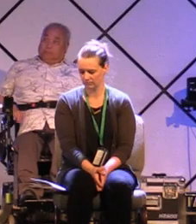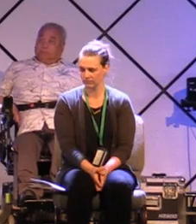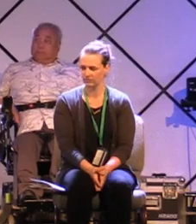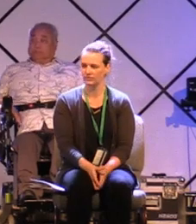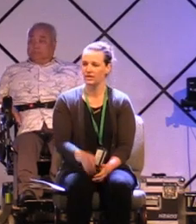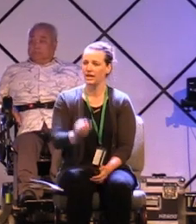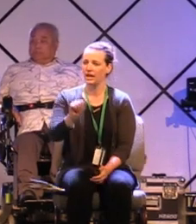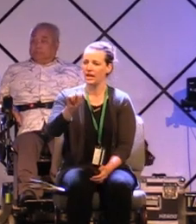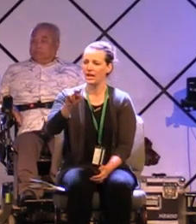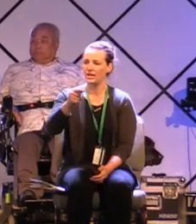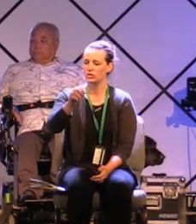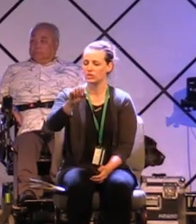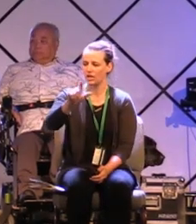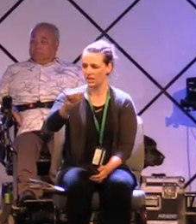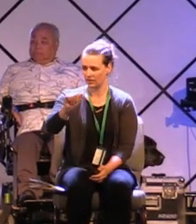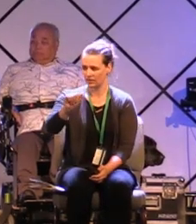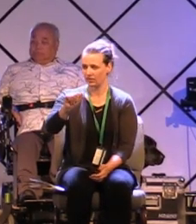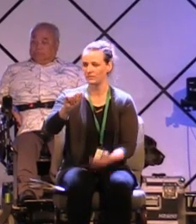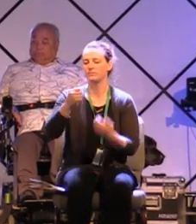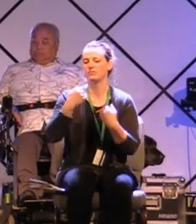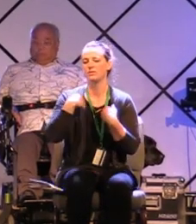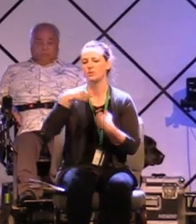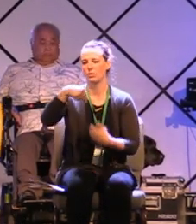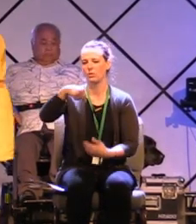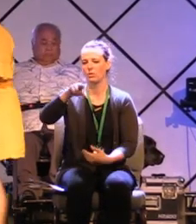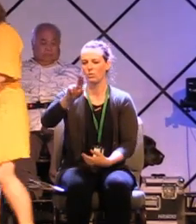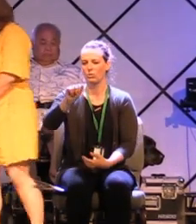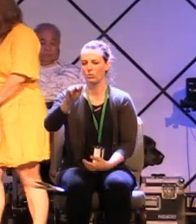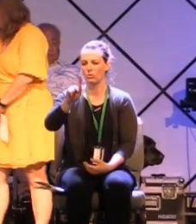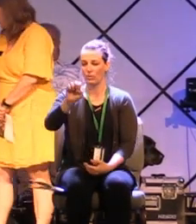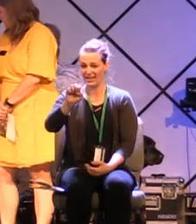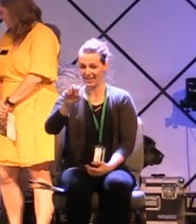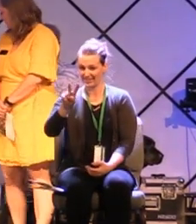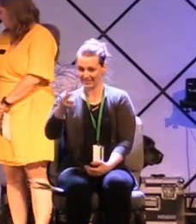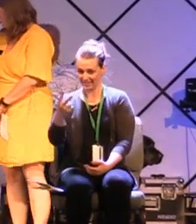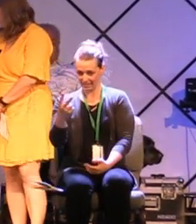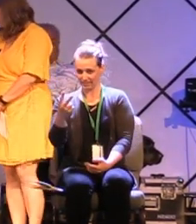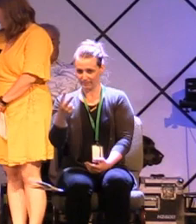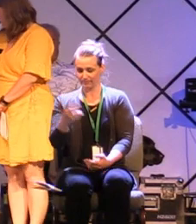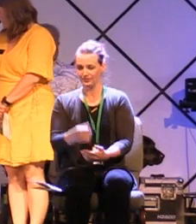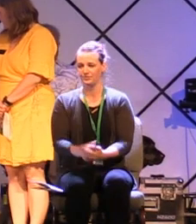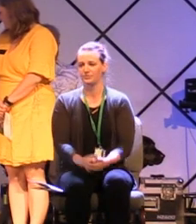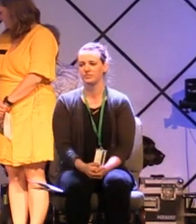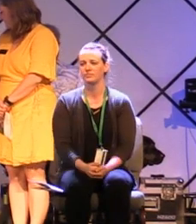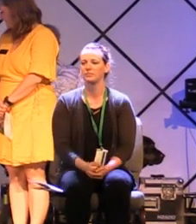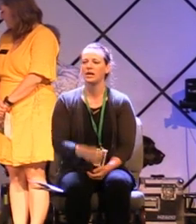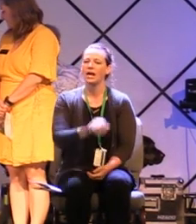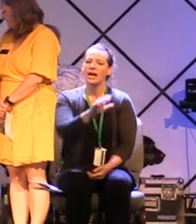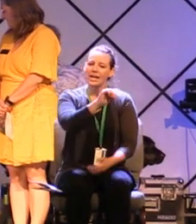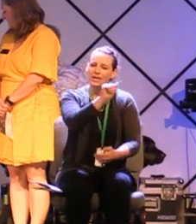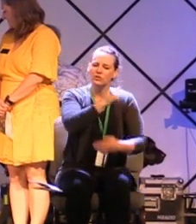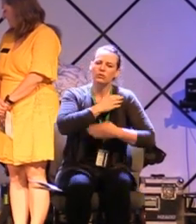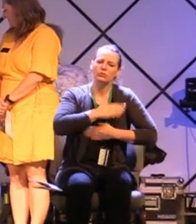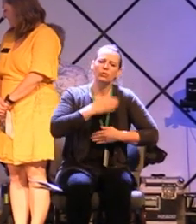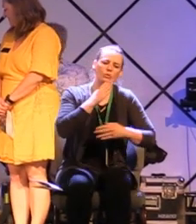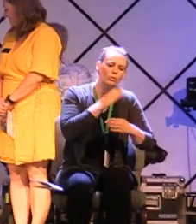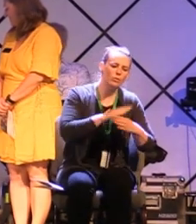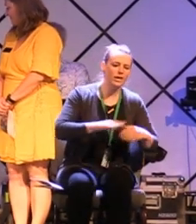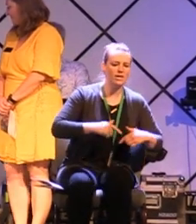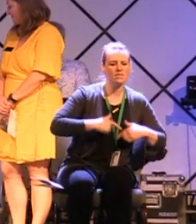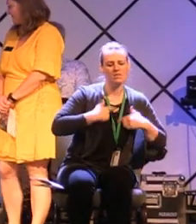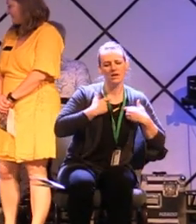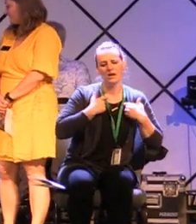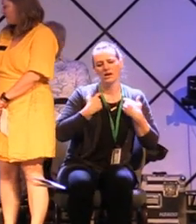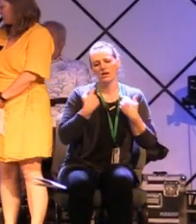Angela has been placed with service dog, Quake the Second, a male lab Golden Cross. Angela enjoys a quiet lifestyle filled with arts and